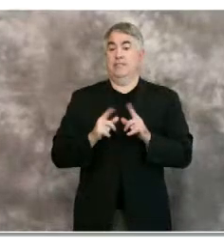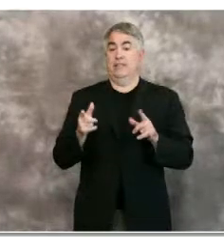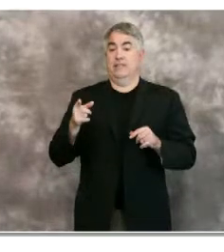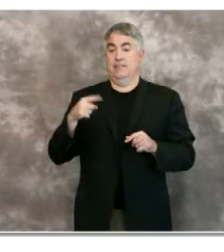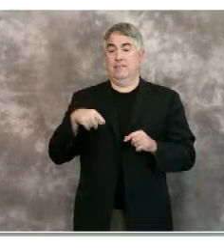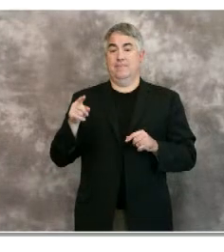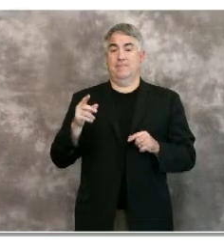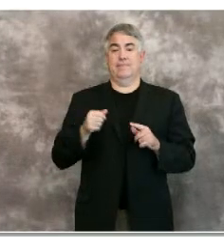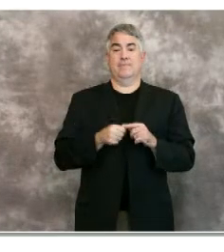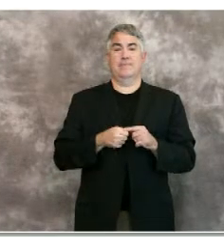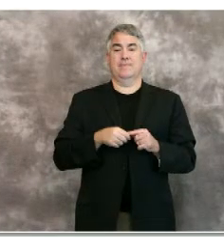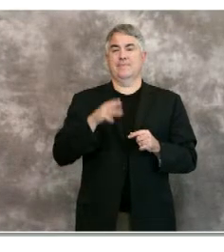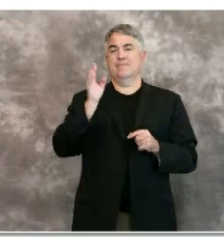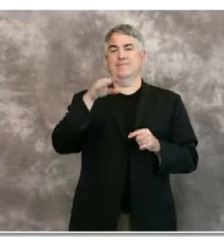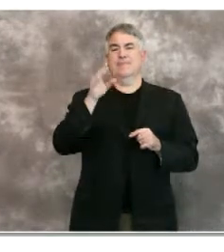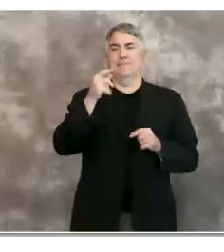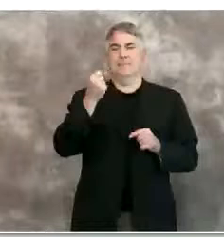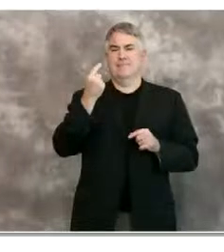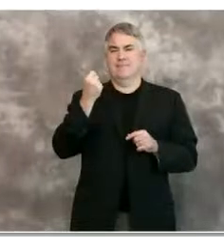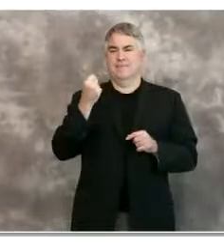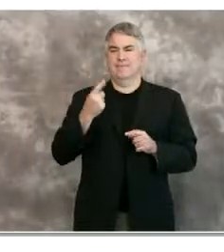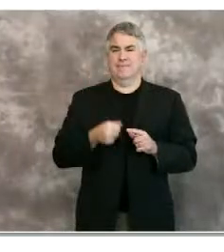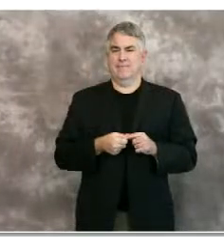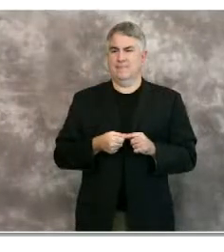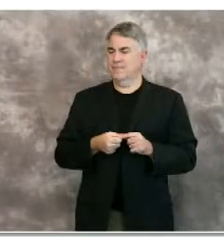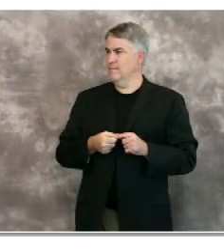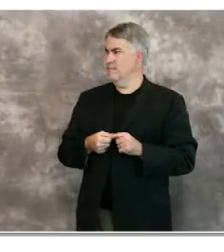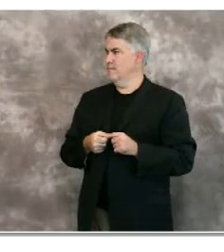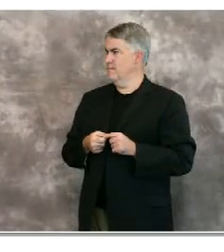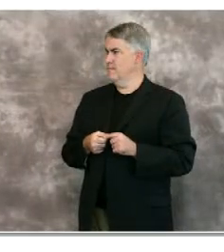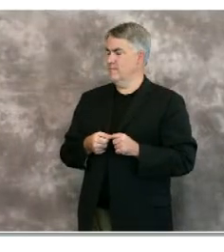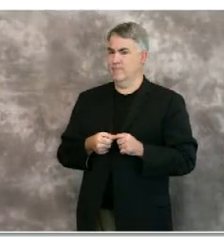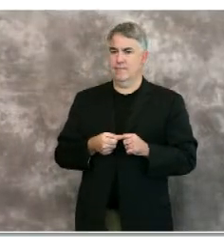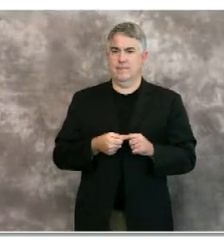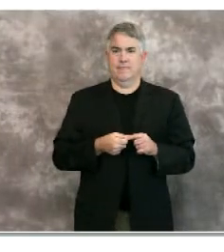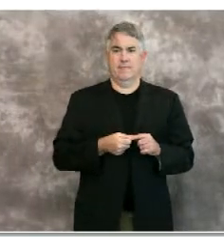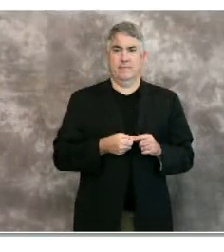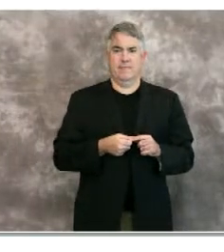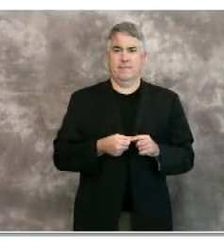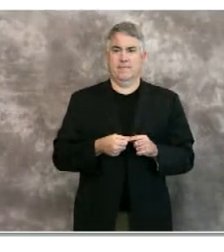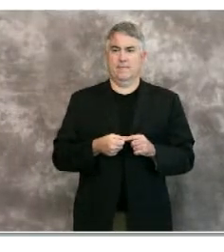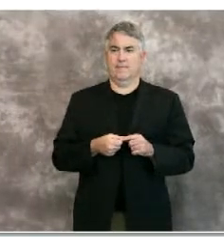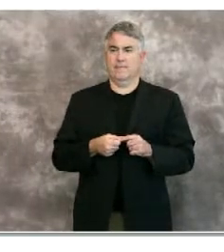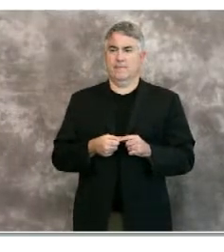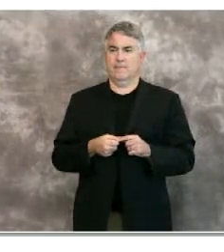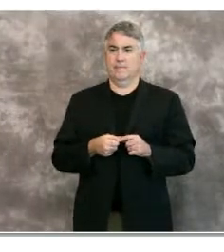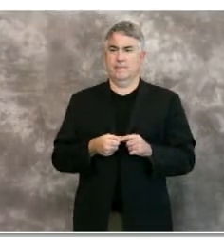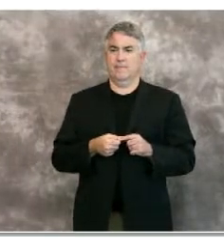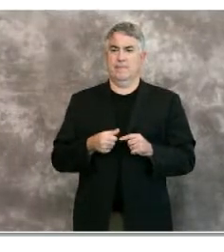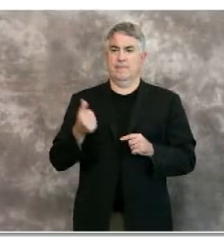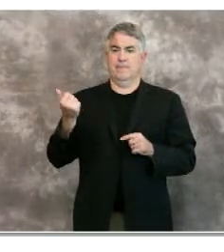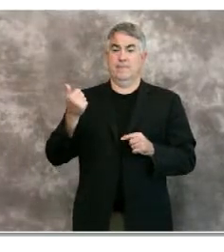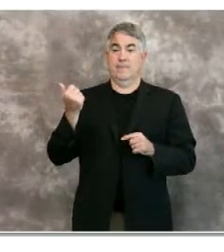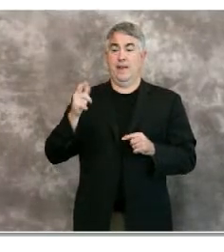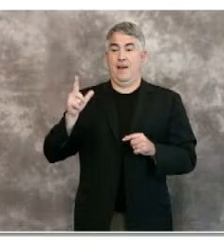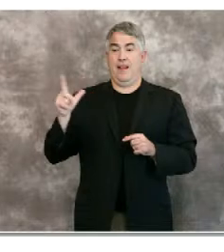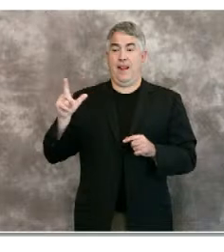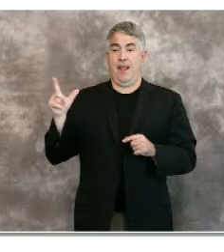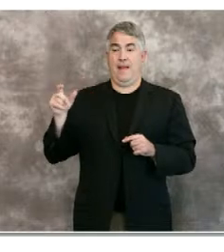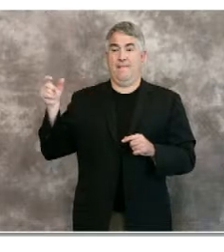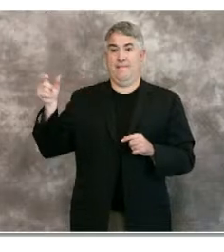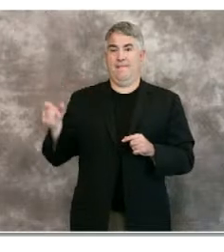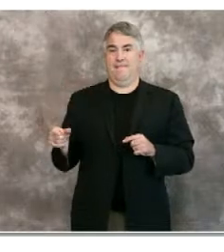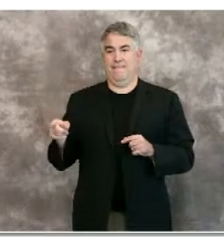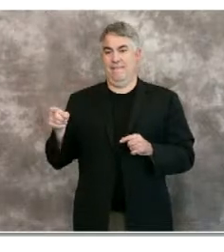way. Actually, if you can go for it. Yes, thank you. On the left, the number of